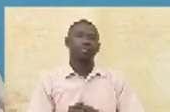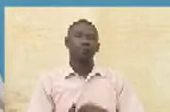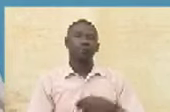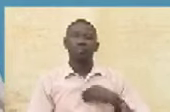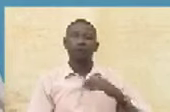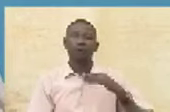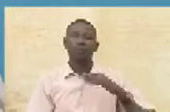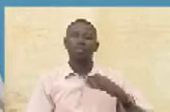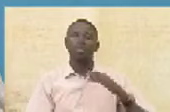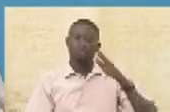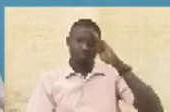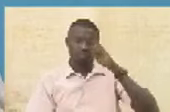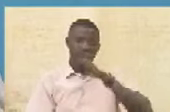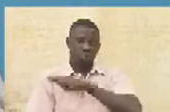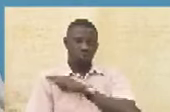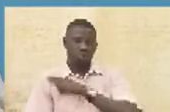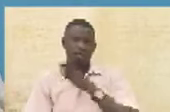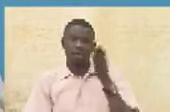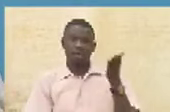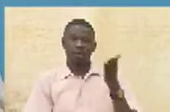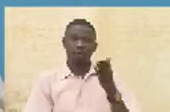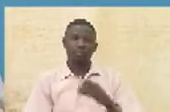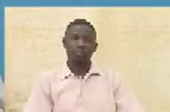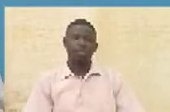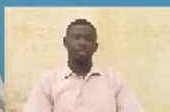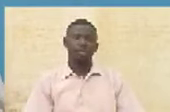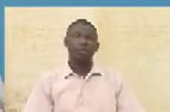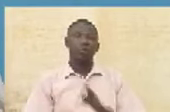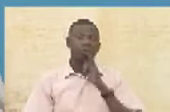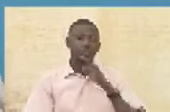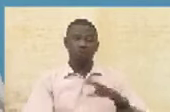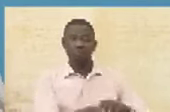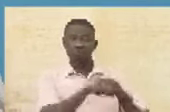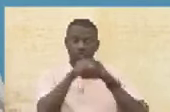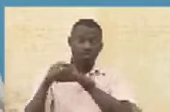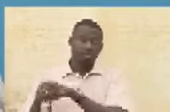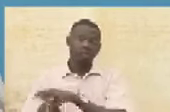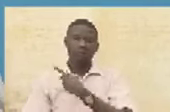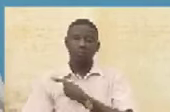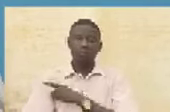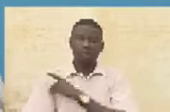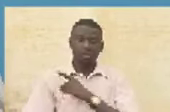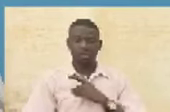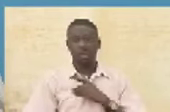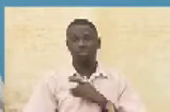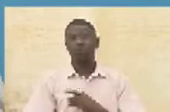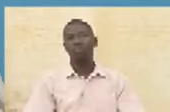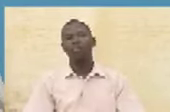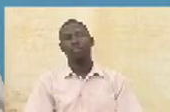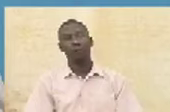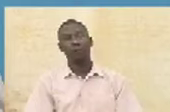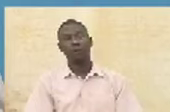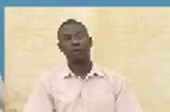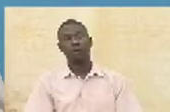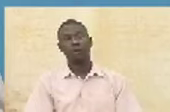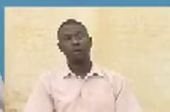My younger brother. He took me to the place where I had the